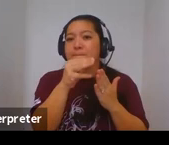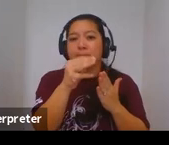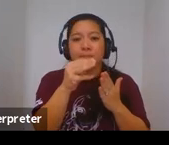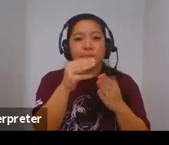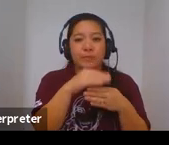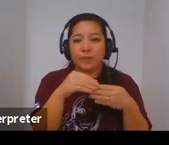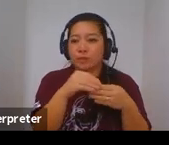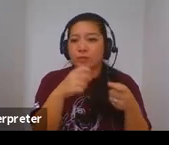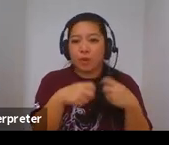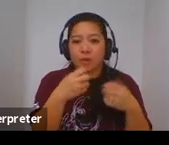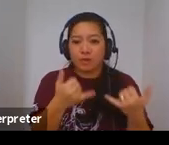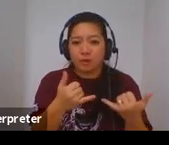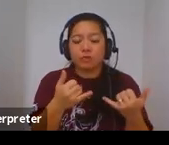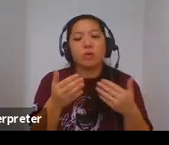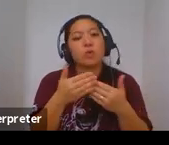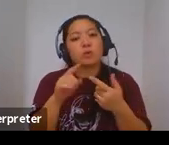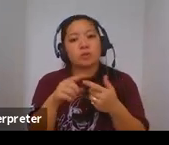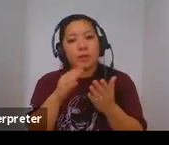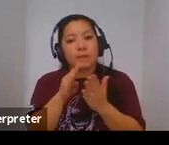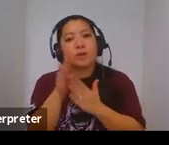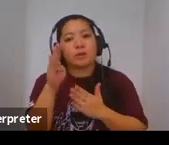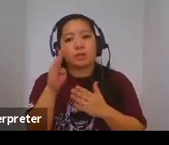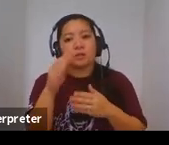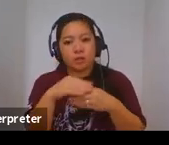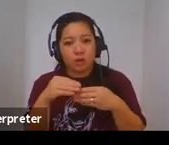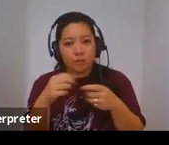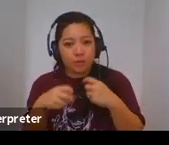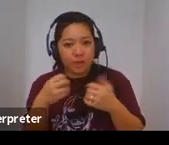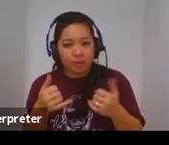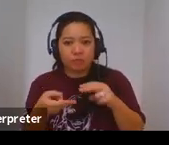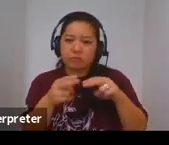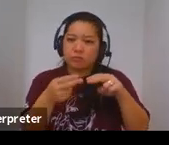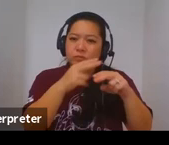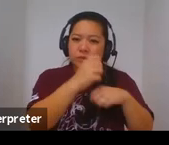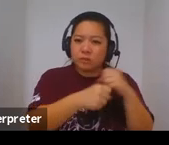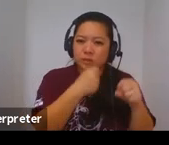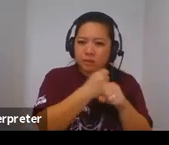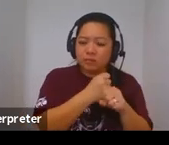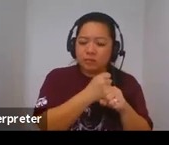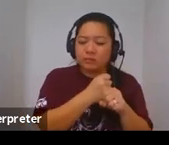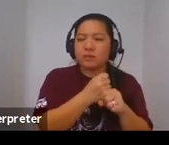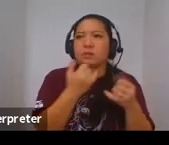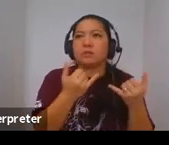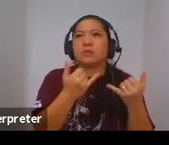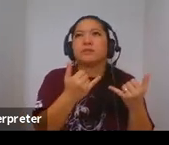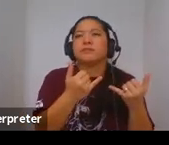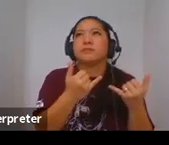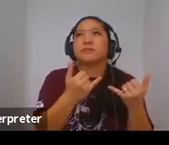$1 million problem, close to $1 billion problem as it accumulates over the years. This is